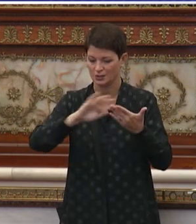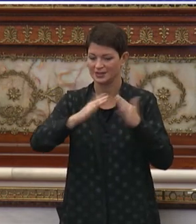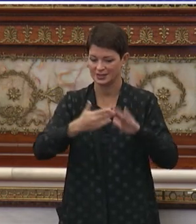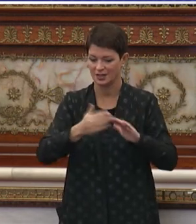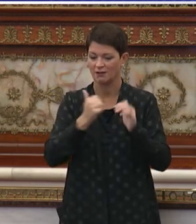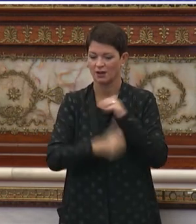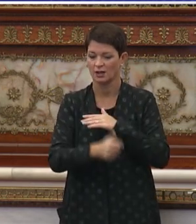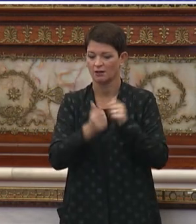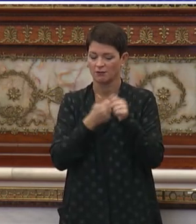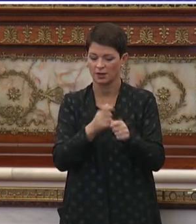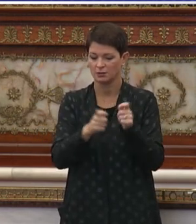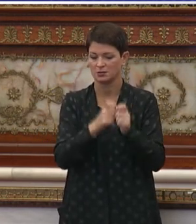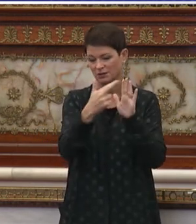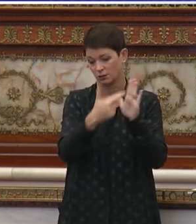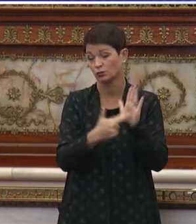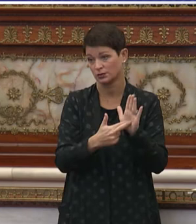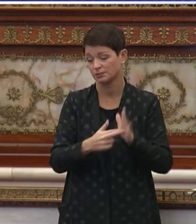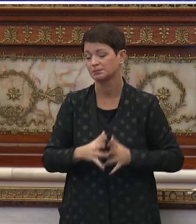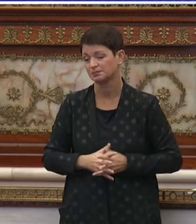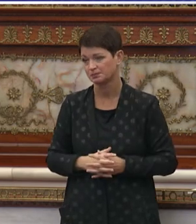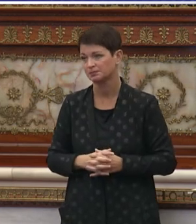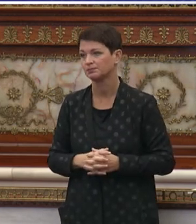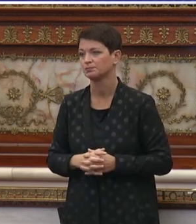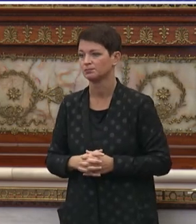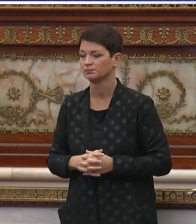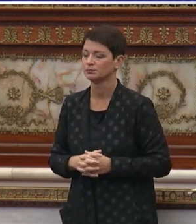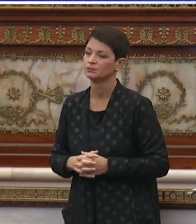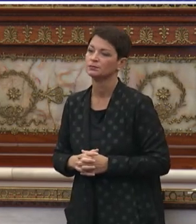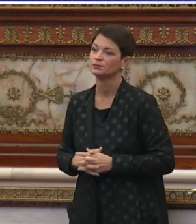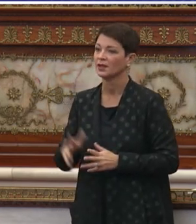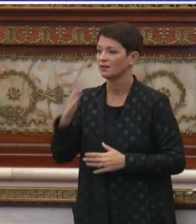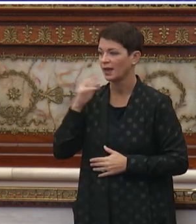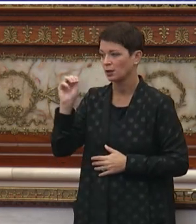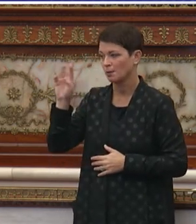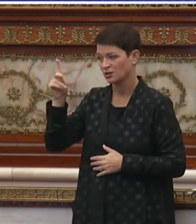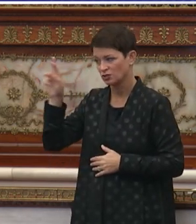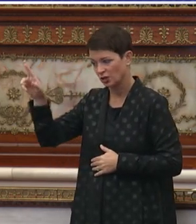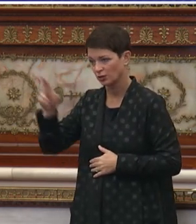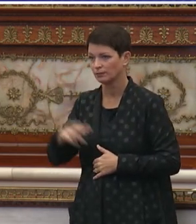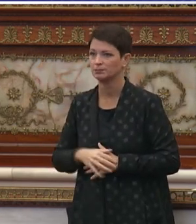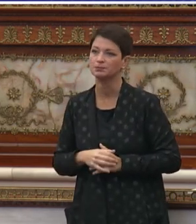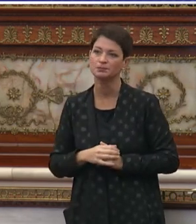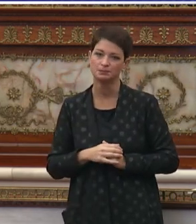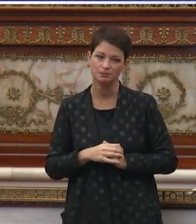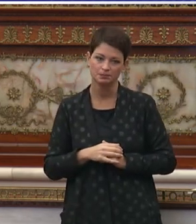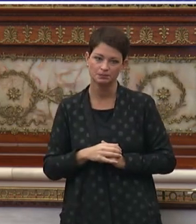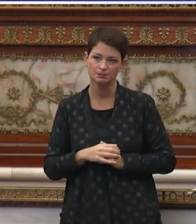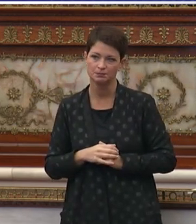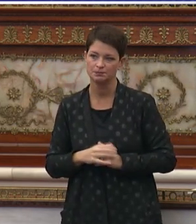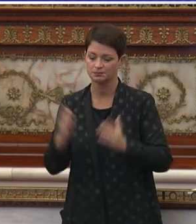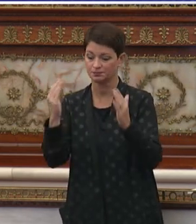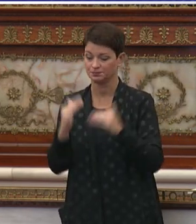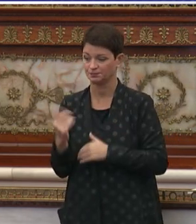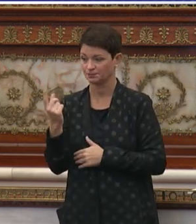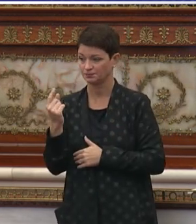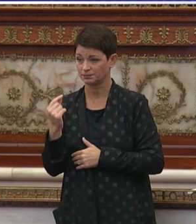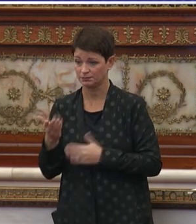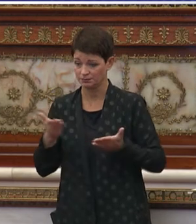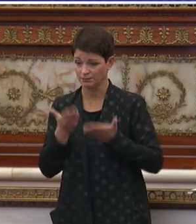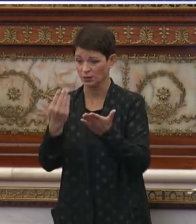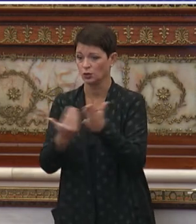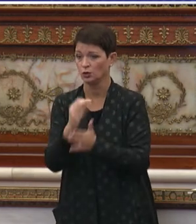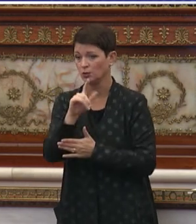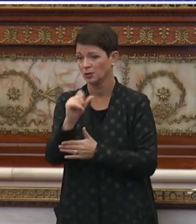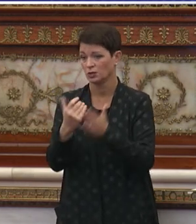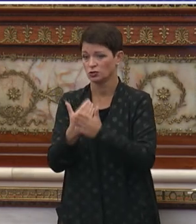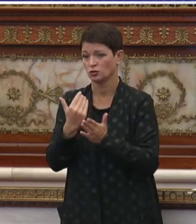under certain terms and conditions. Thank you, Mr. Decker. And our next order of business is the introduction of bills